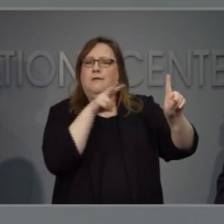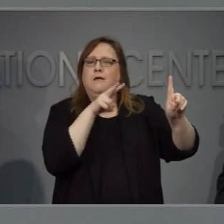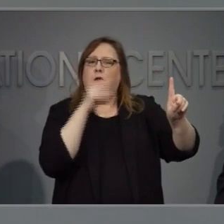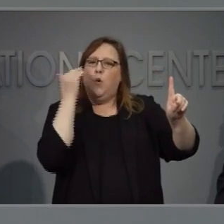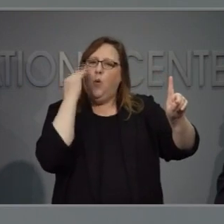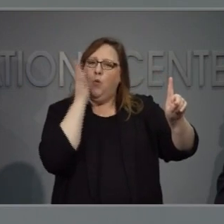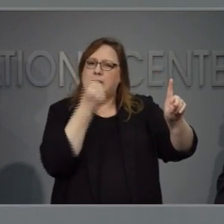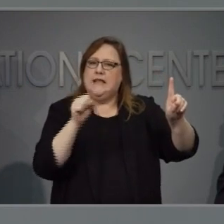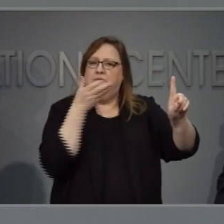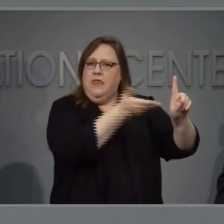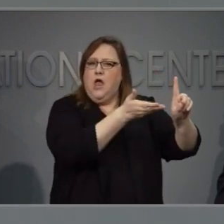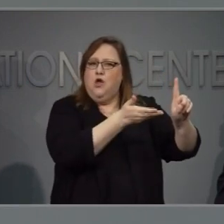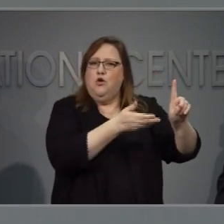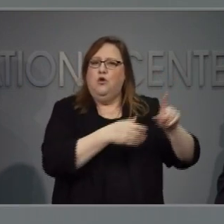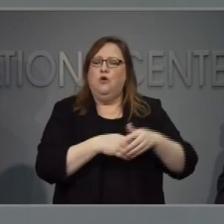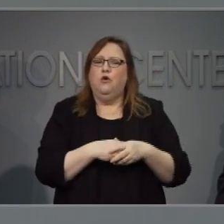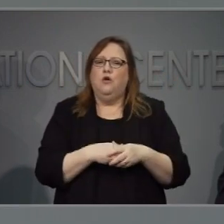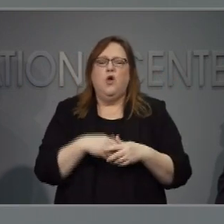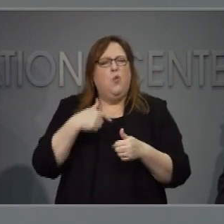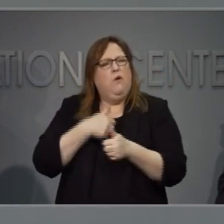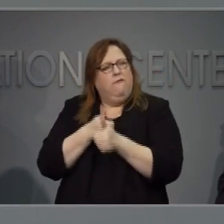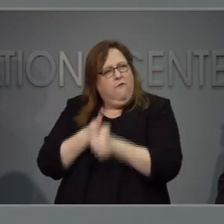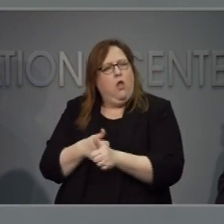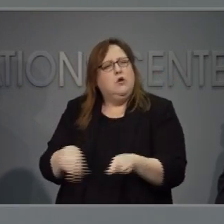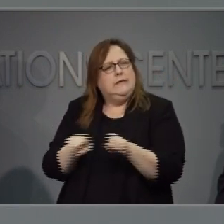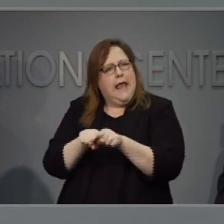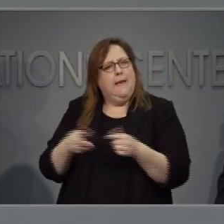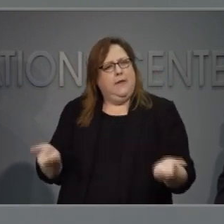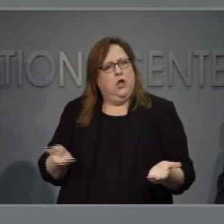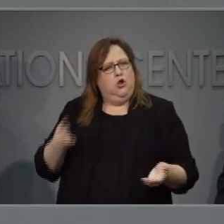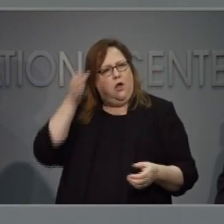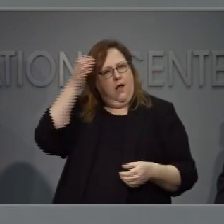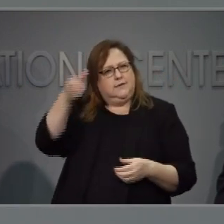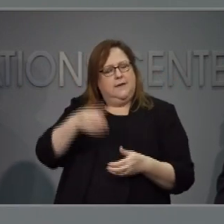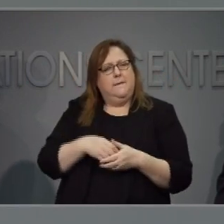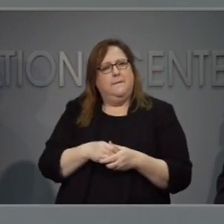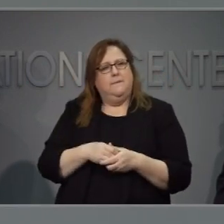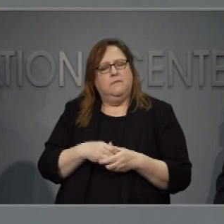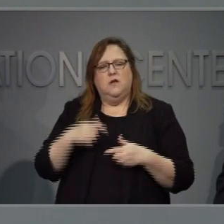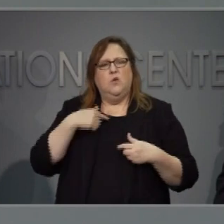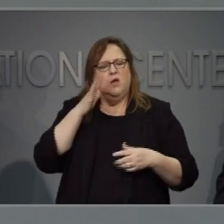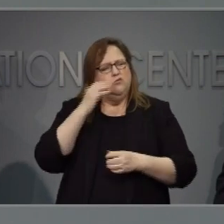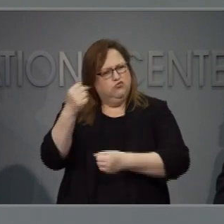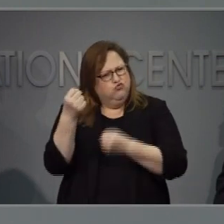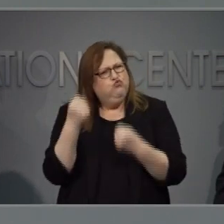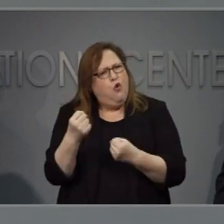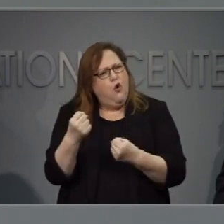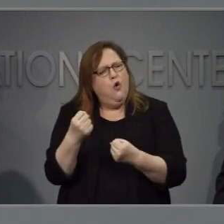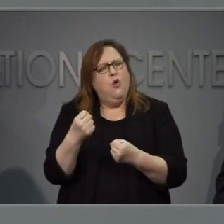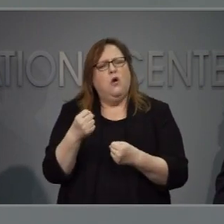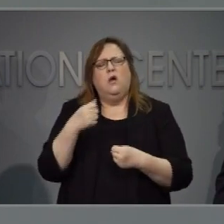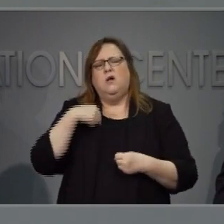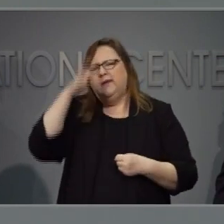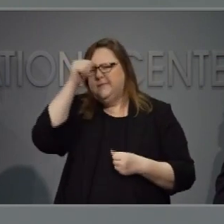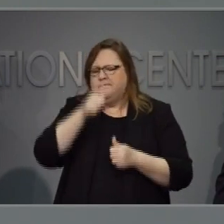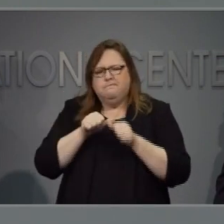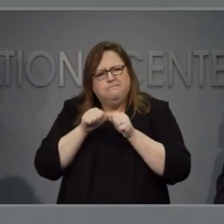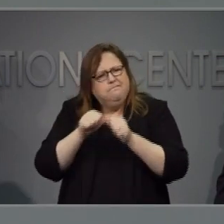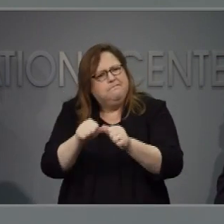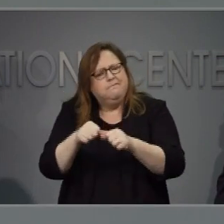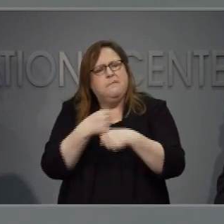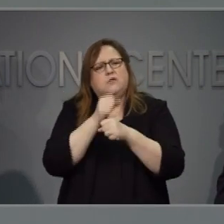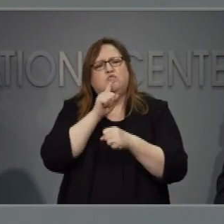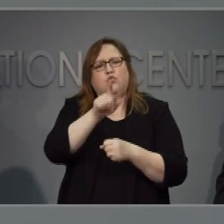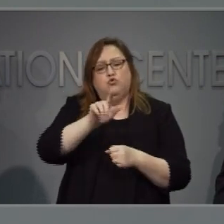we will continue to stand our ground with an unwavering commitment to ensure that your child's school